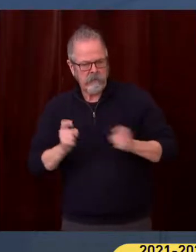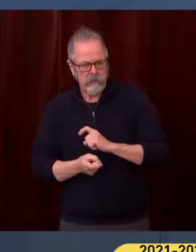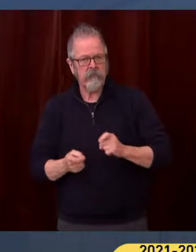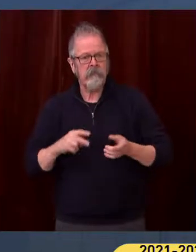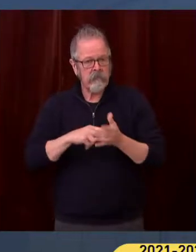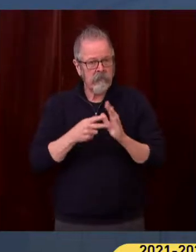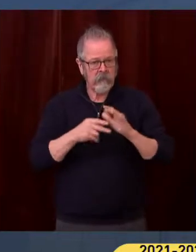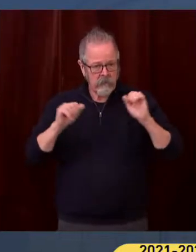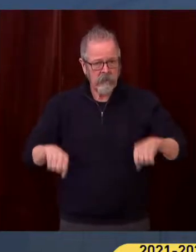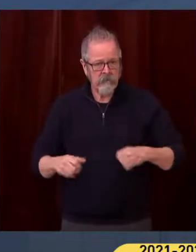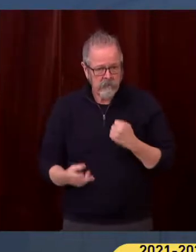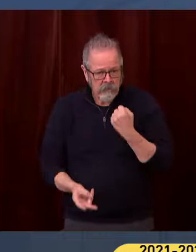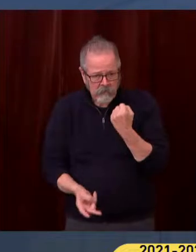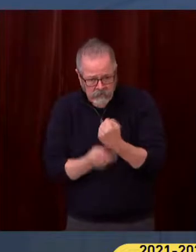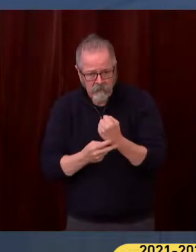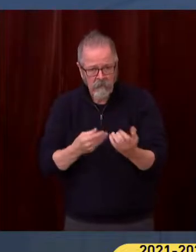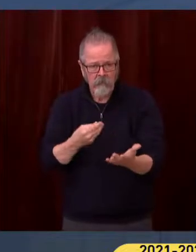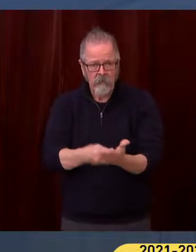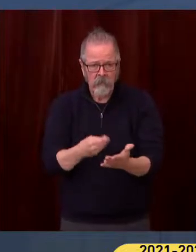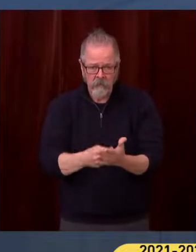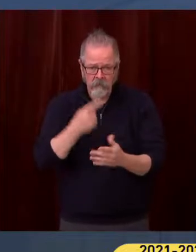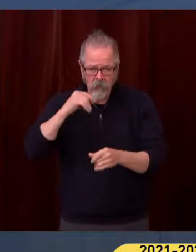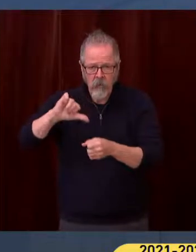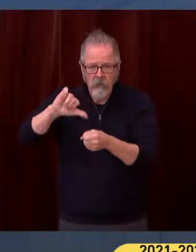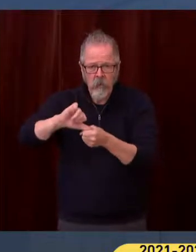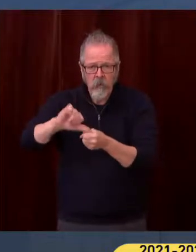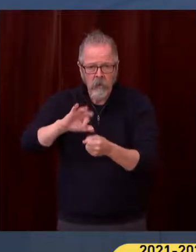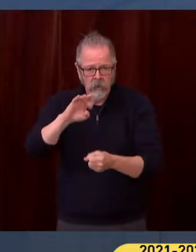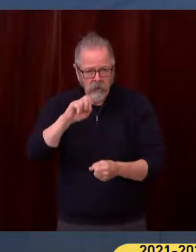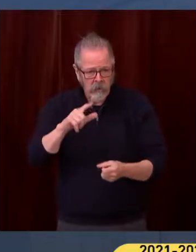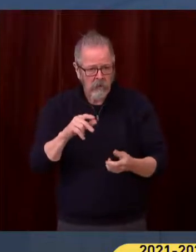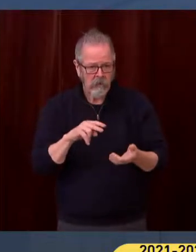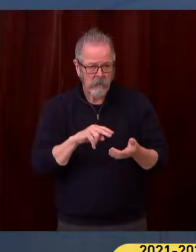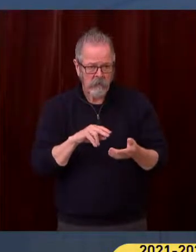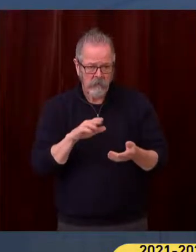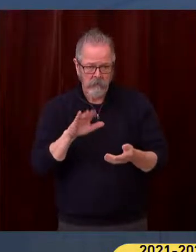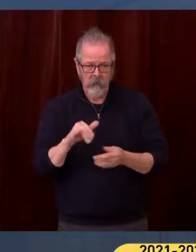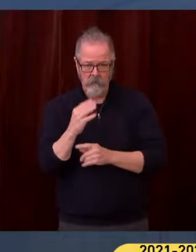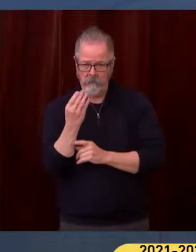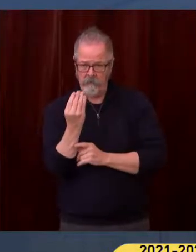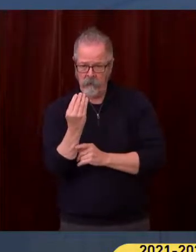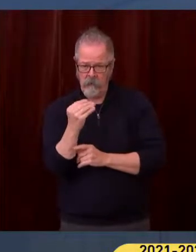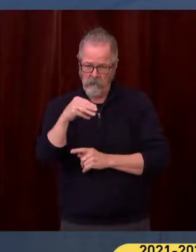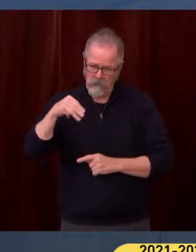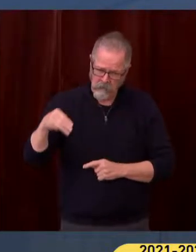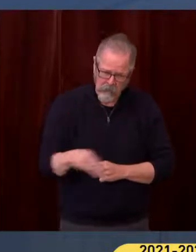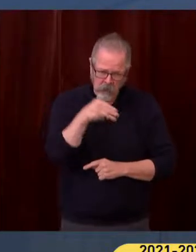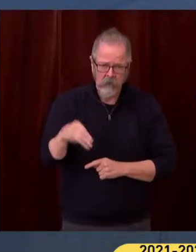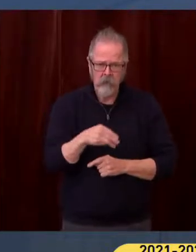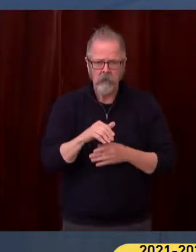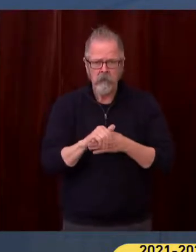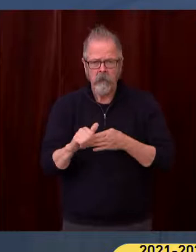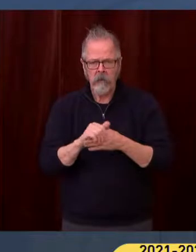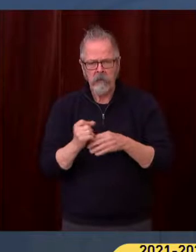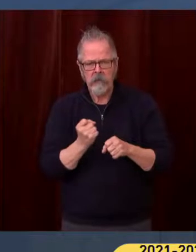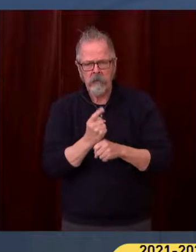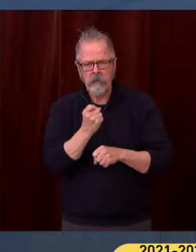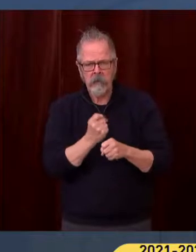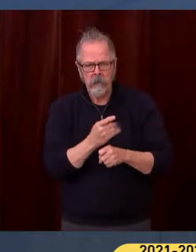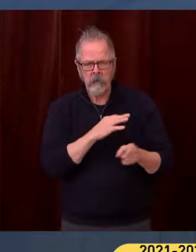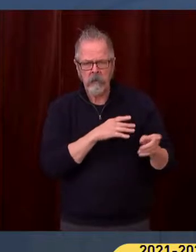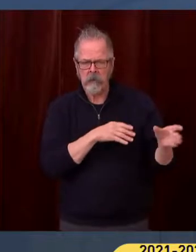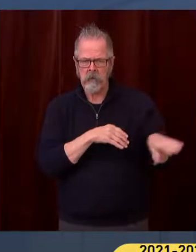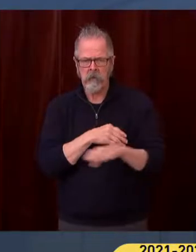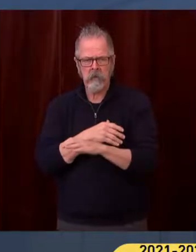Sound that's known to harm orcas. And each new ferry would create 560 family wage jobs